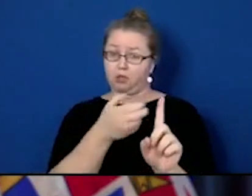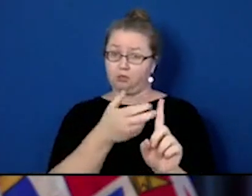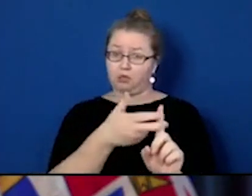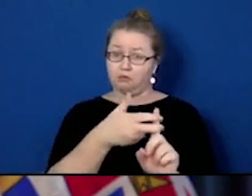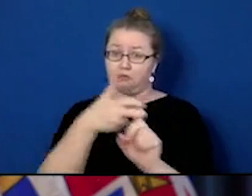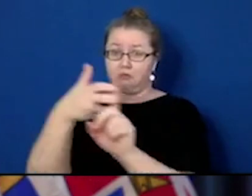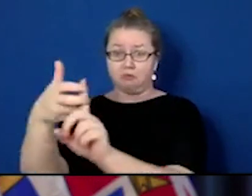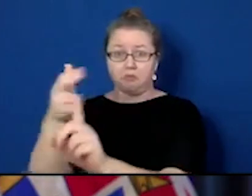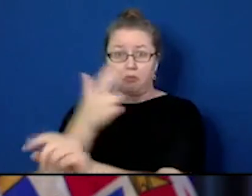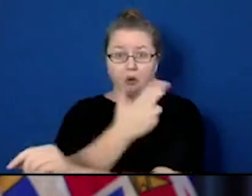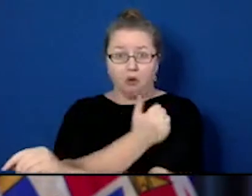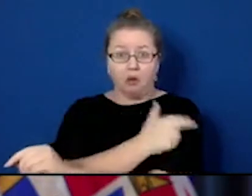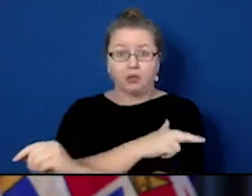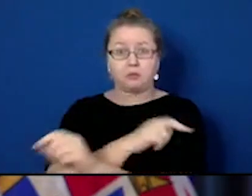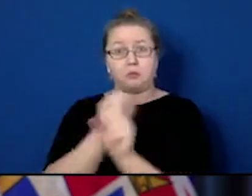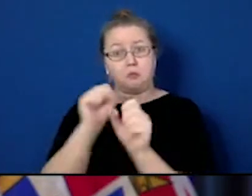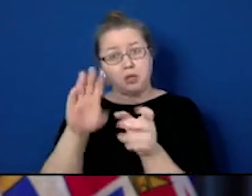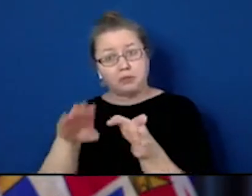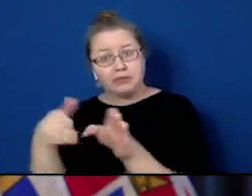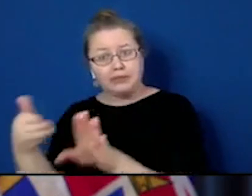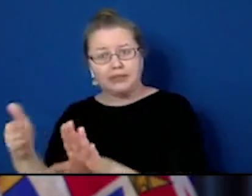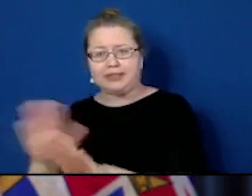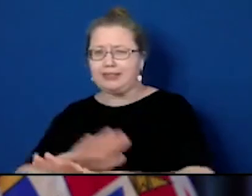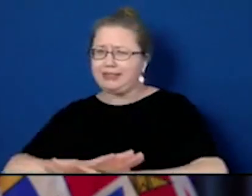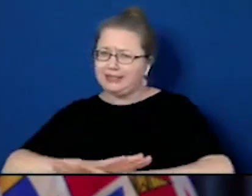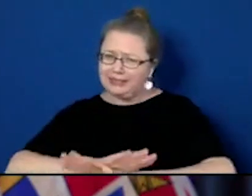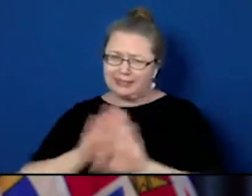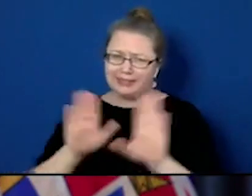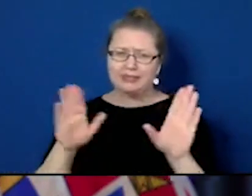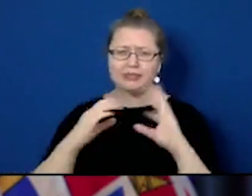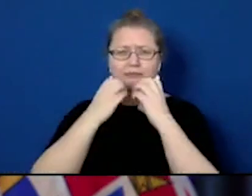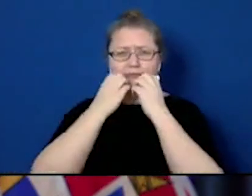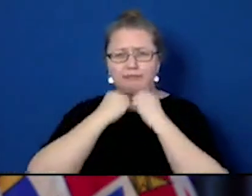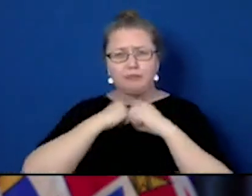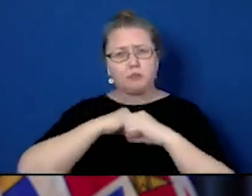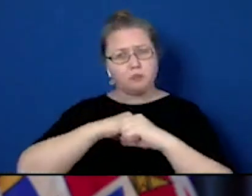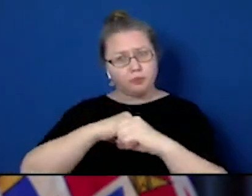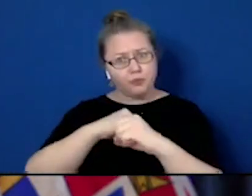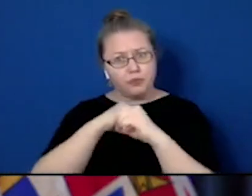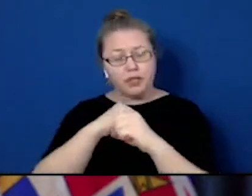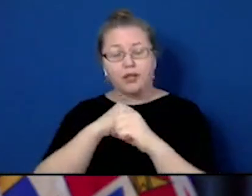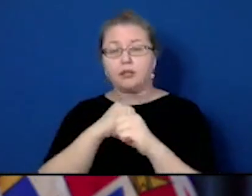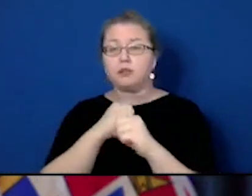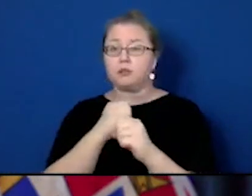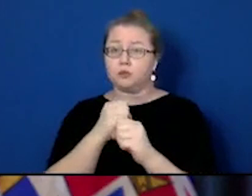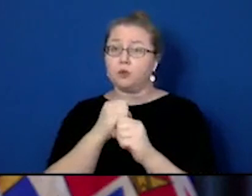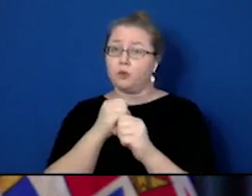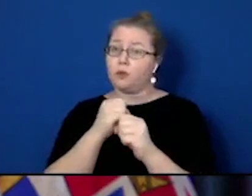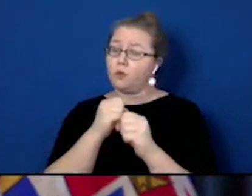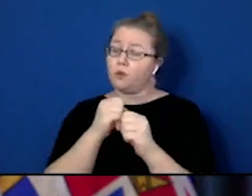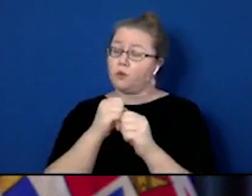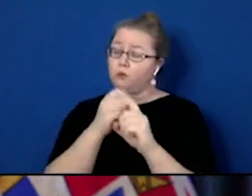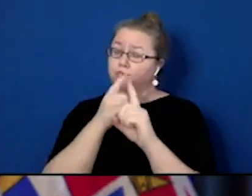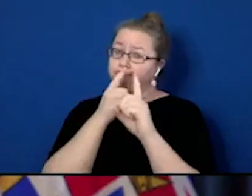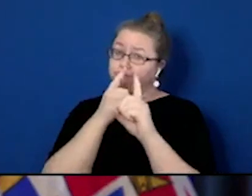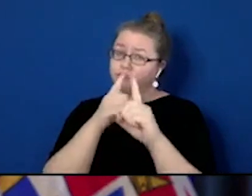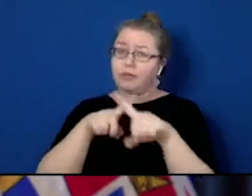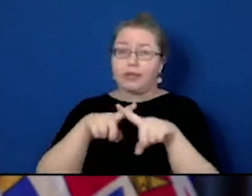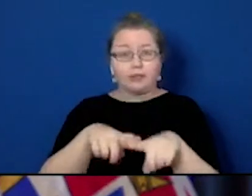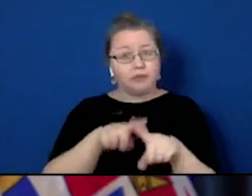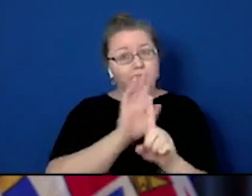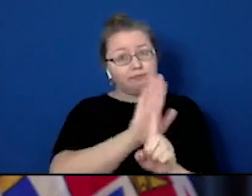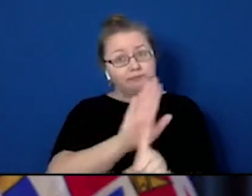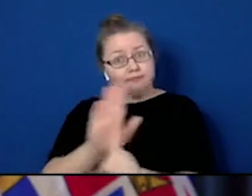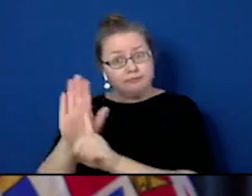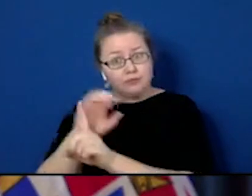or to die from this virus. So much of it depends on our own personal situation and the elders and seniors in particular in our